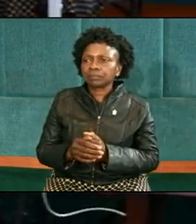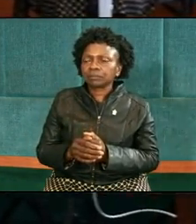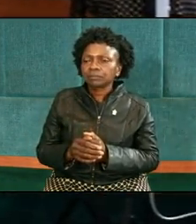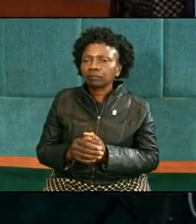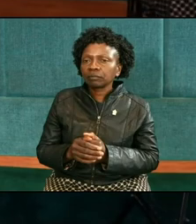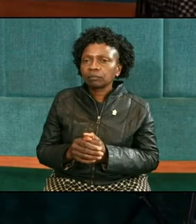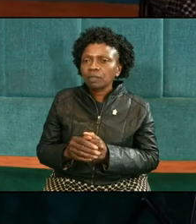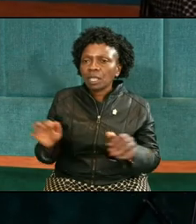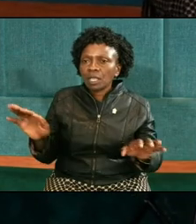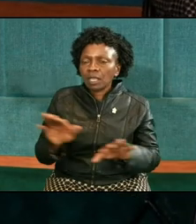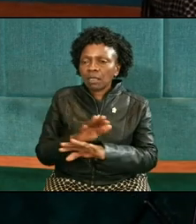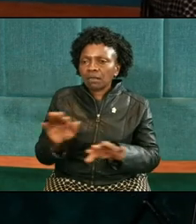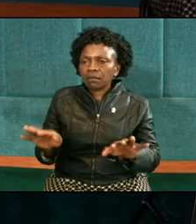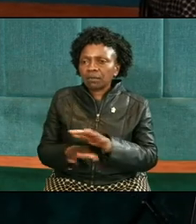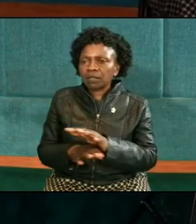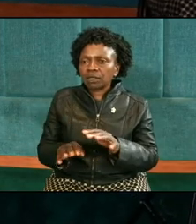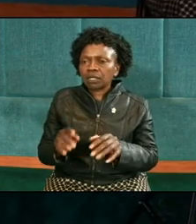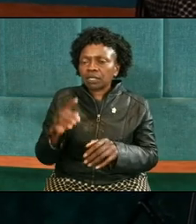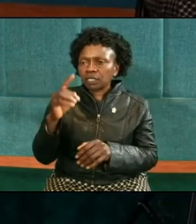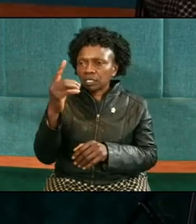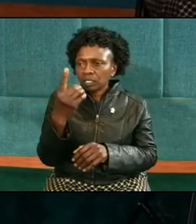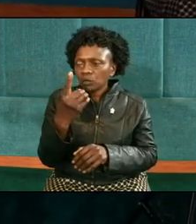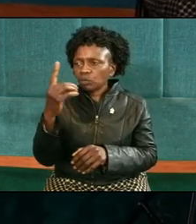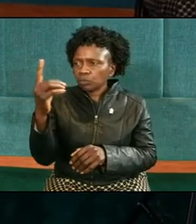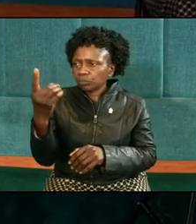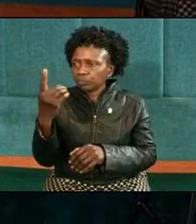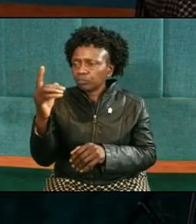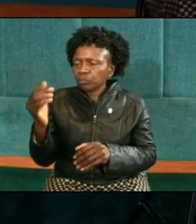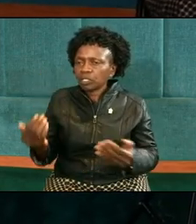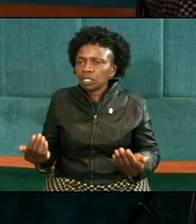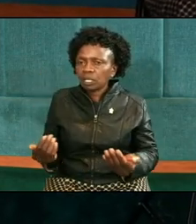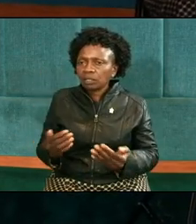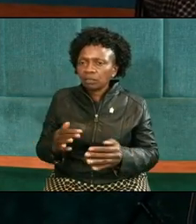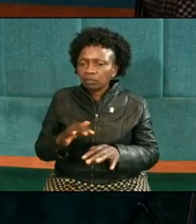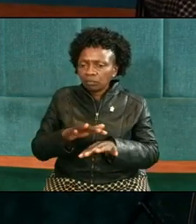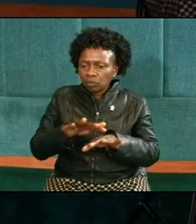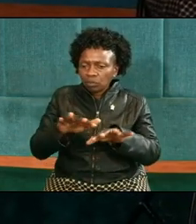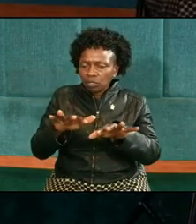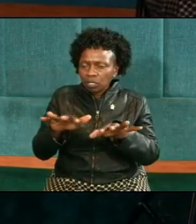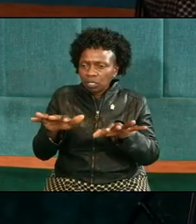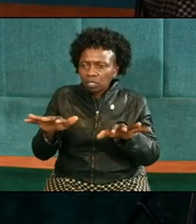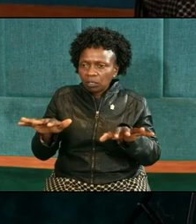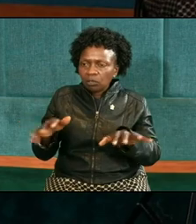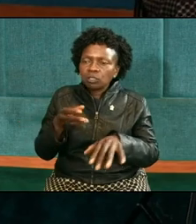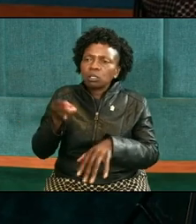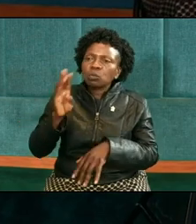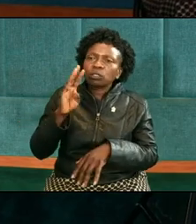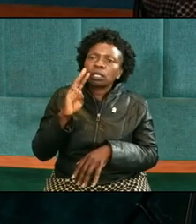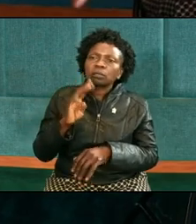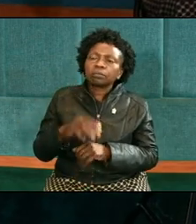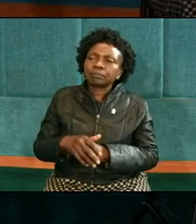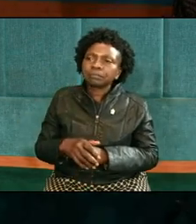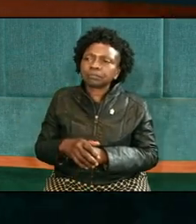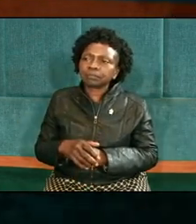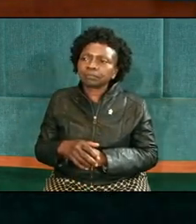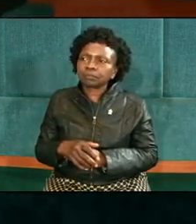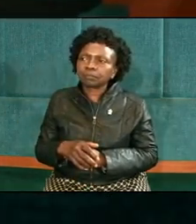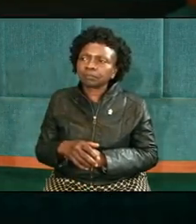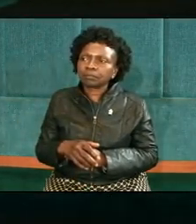Every single child floated on the water with their ungodly parents.